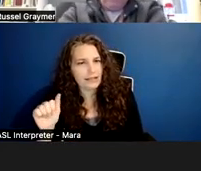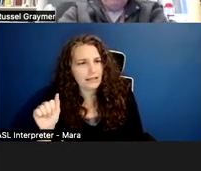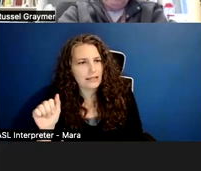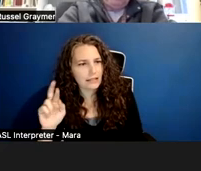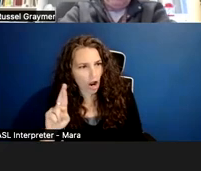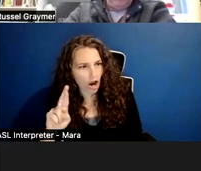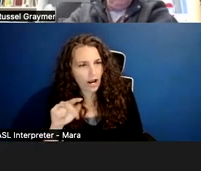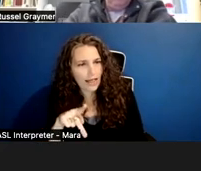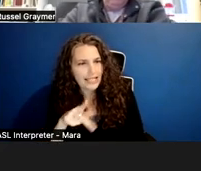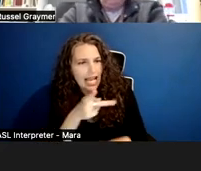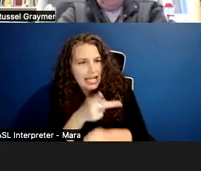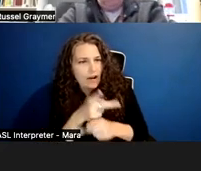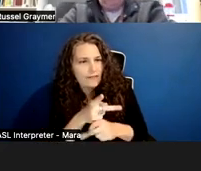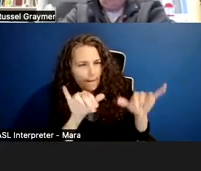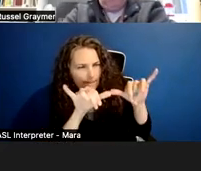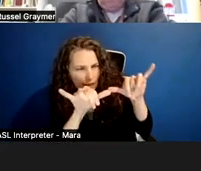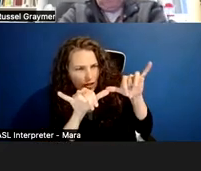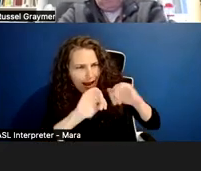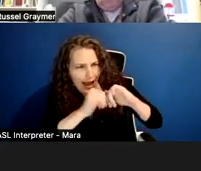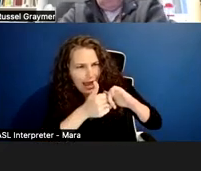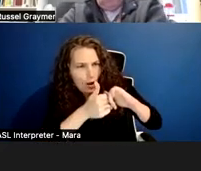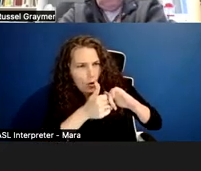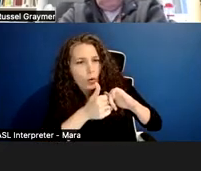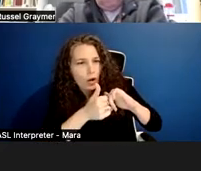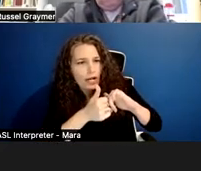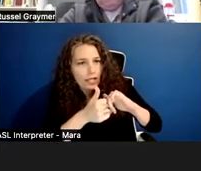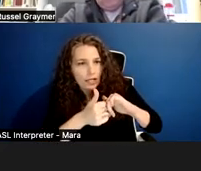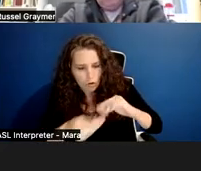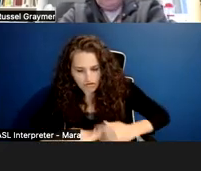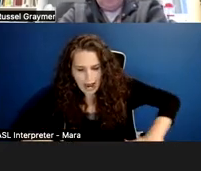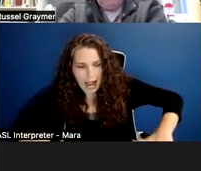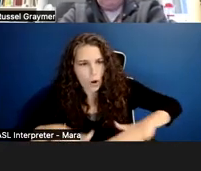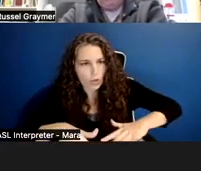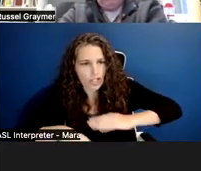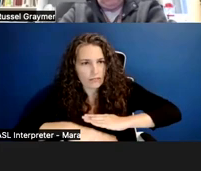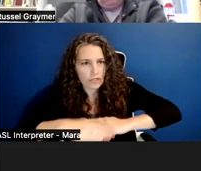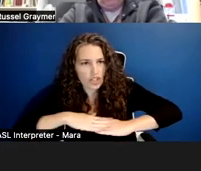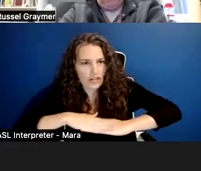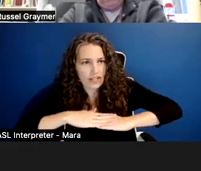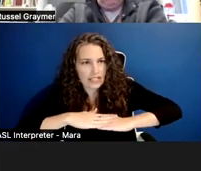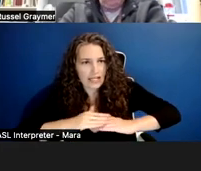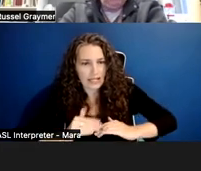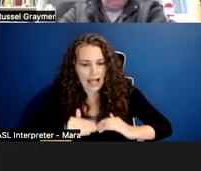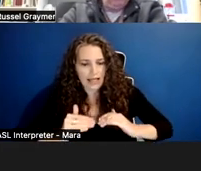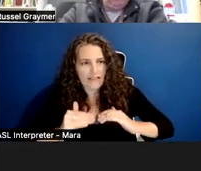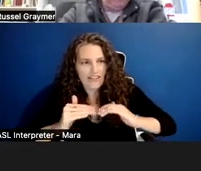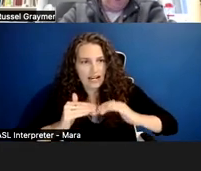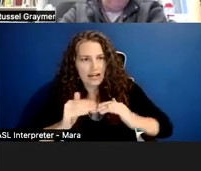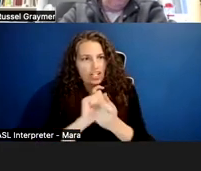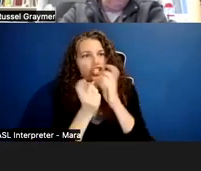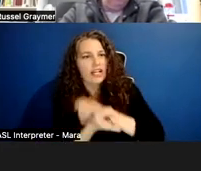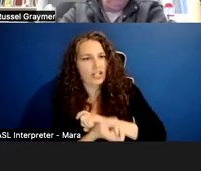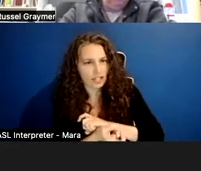of changes in the elevation of the ground surface in the days after the earthquake. Unfortunately, we